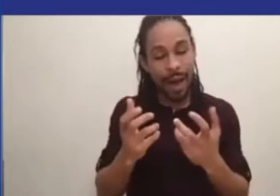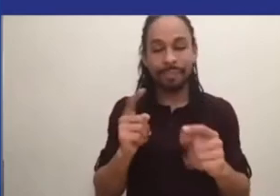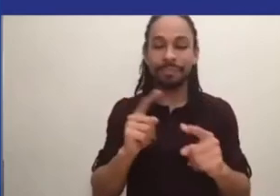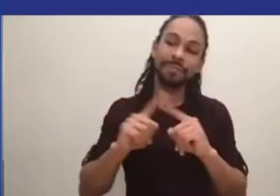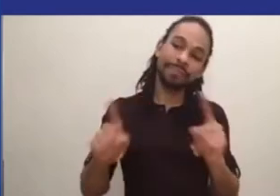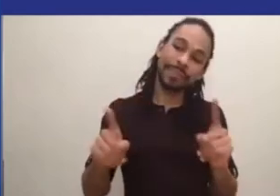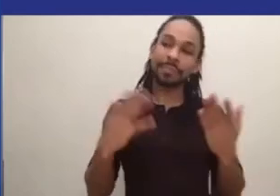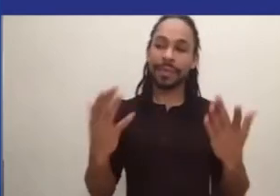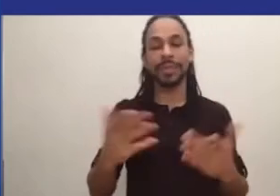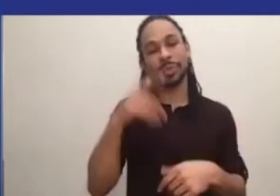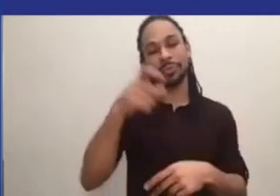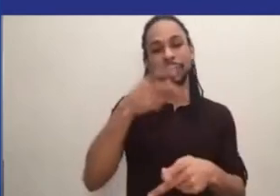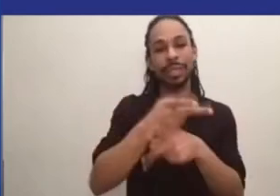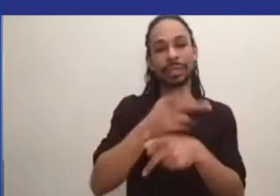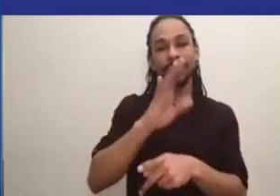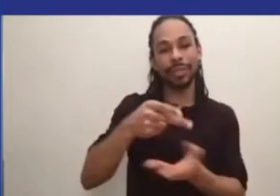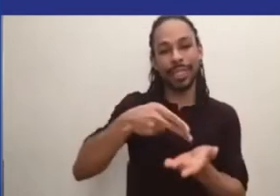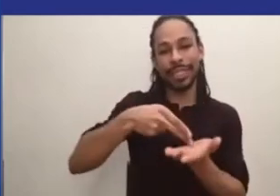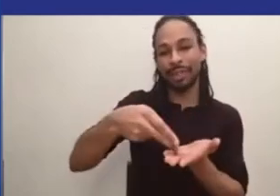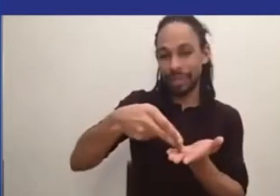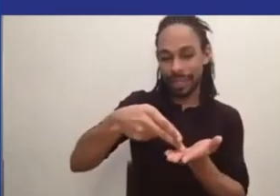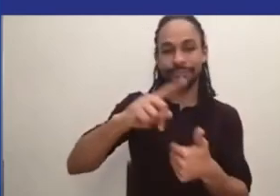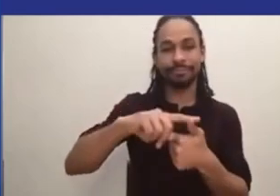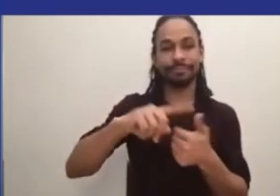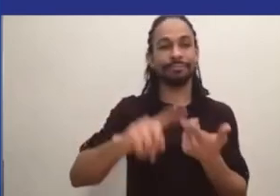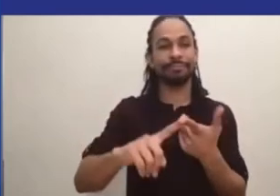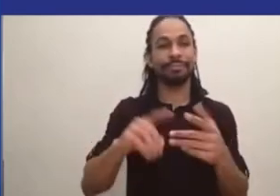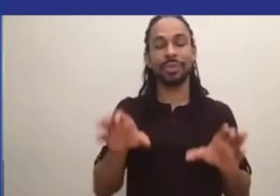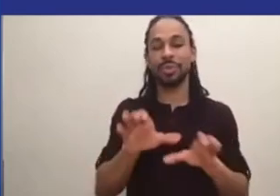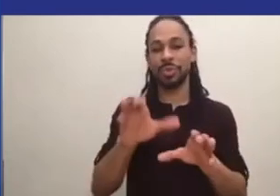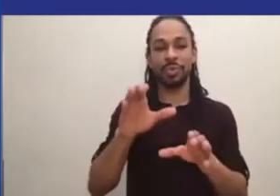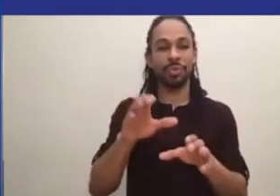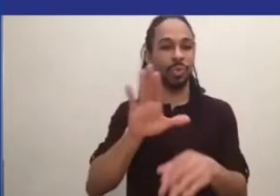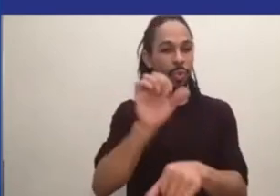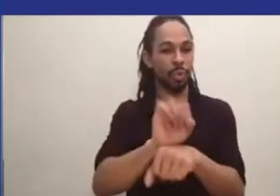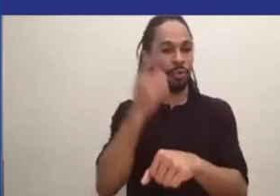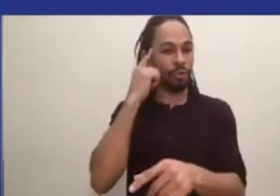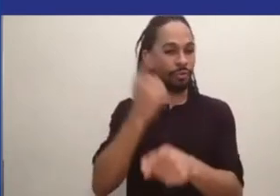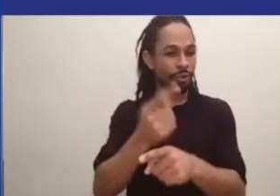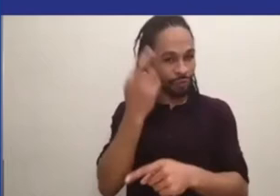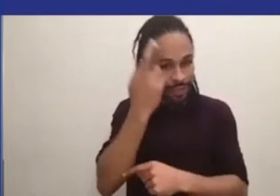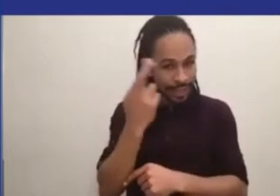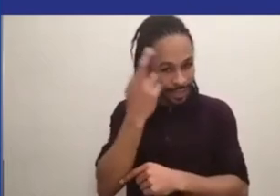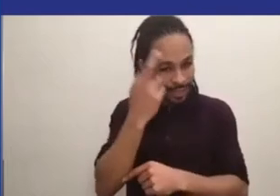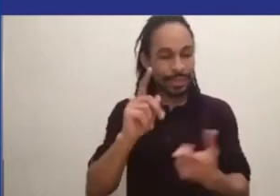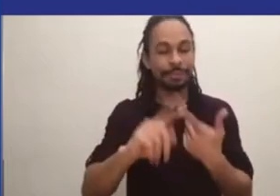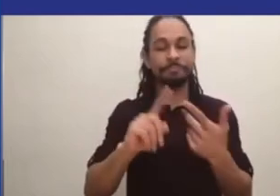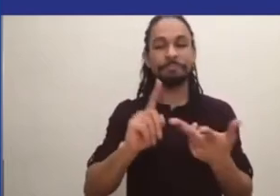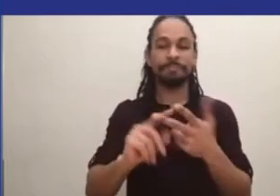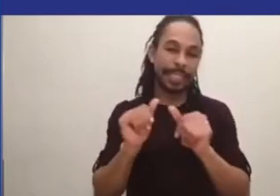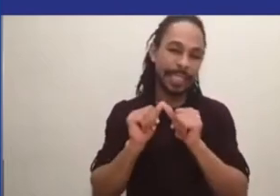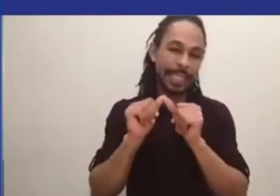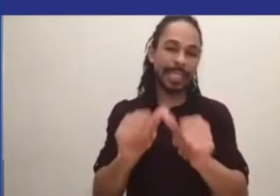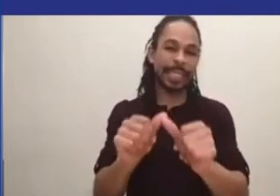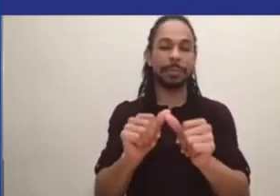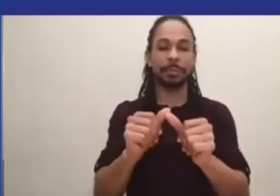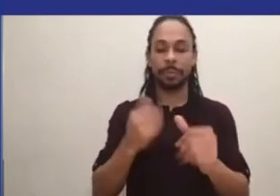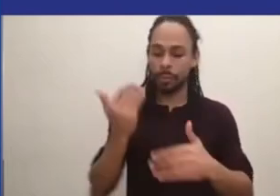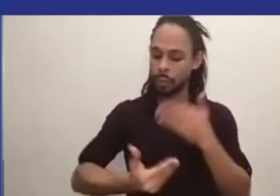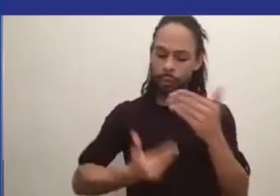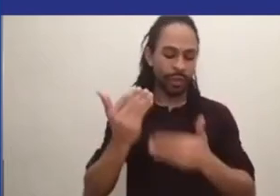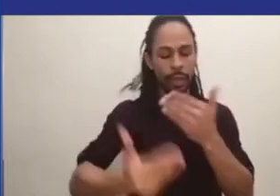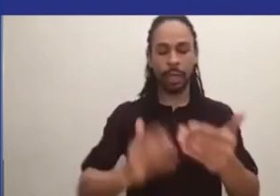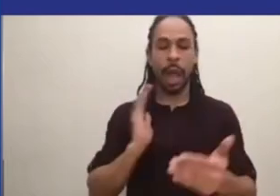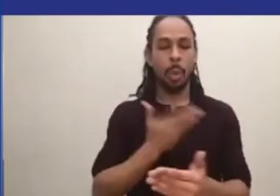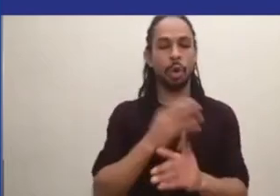keeping that integrity and doing it for the right reasons, you know, and continually moving the culture forward. You